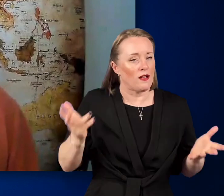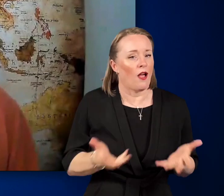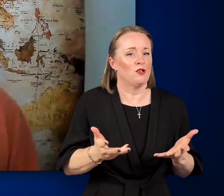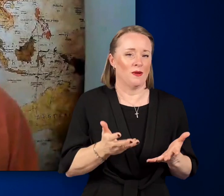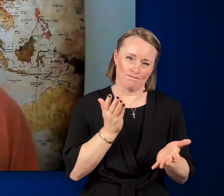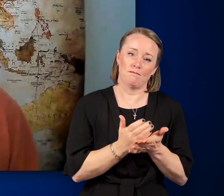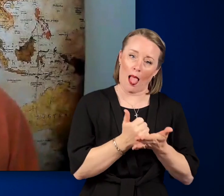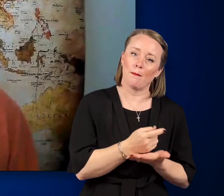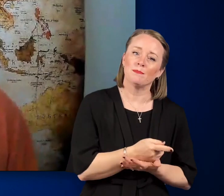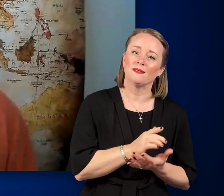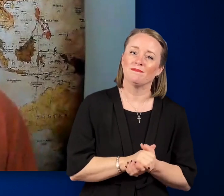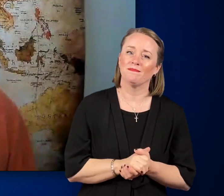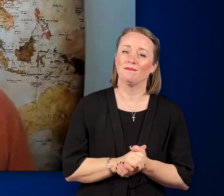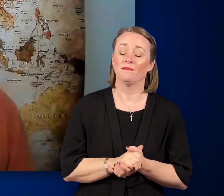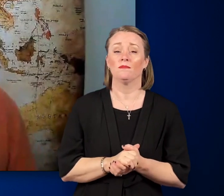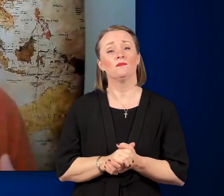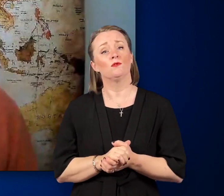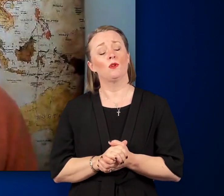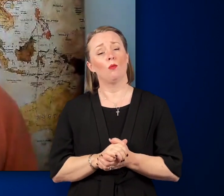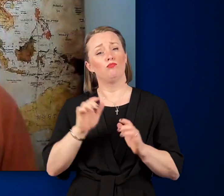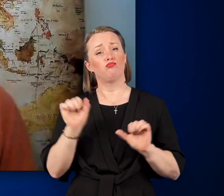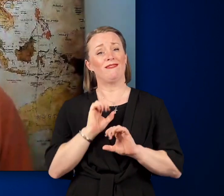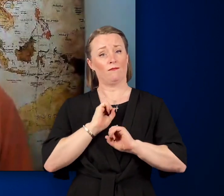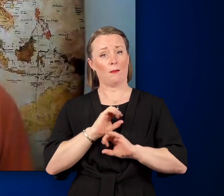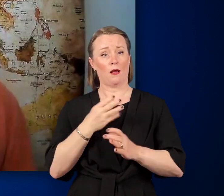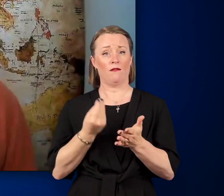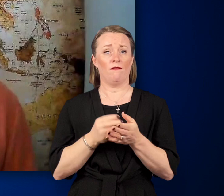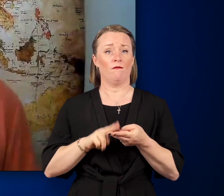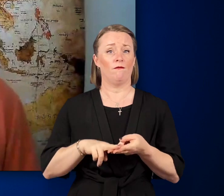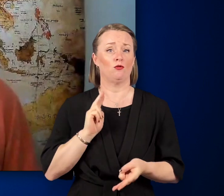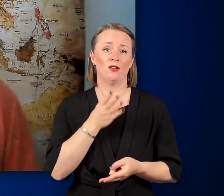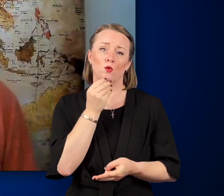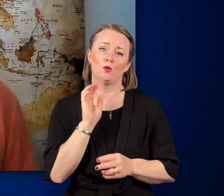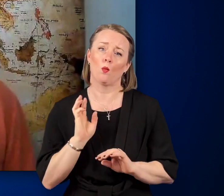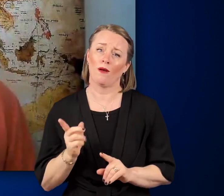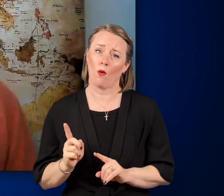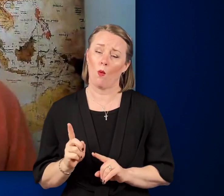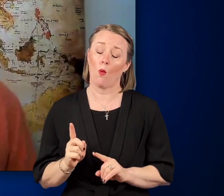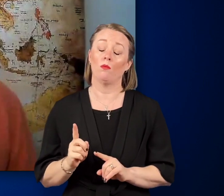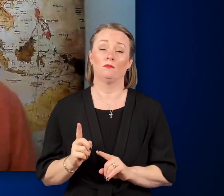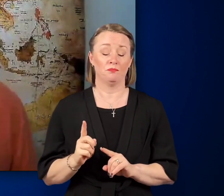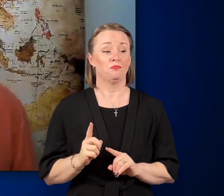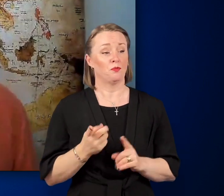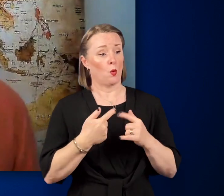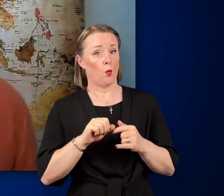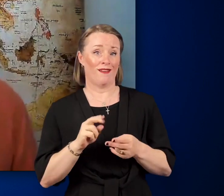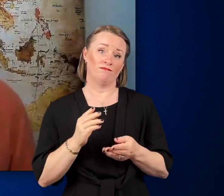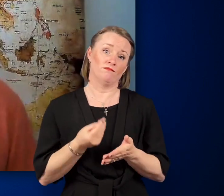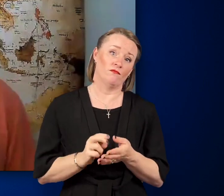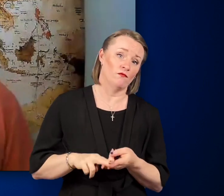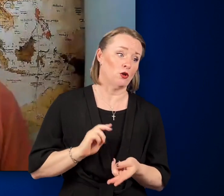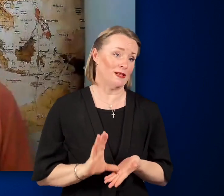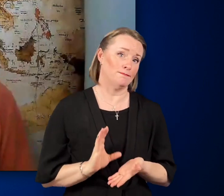just to kind of give you a bit of feedback on how those funds were used, that we were managed to raise.